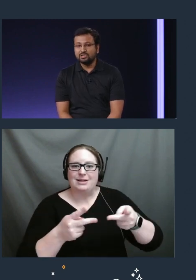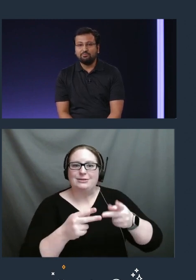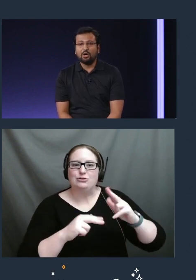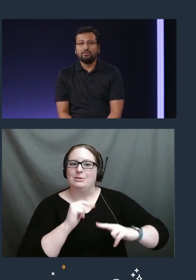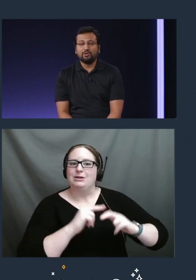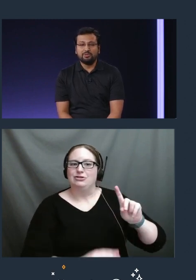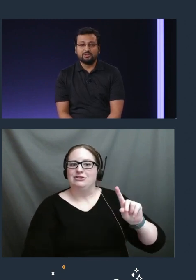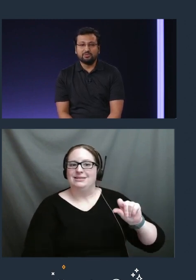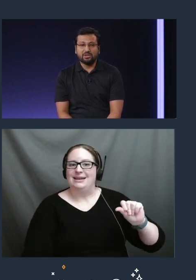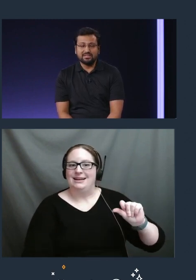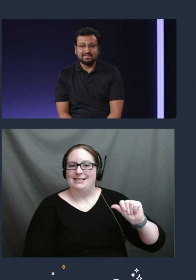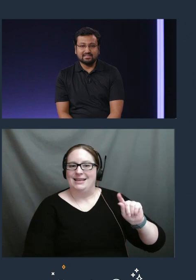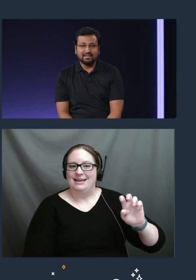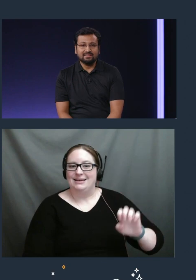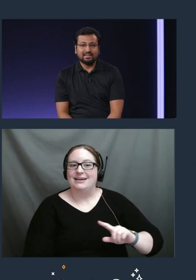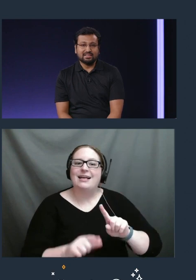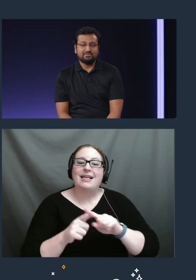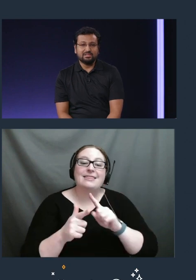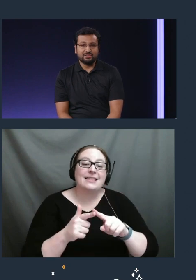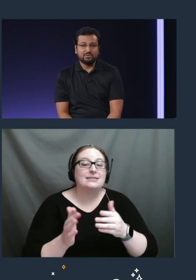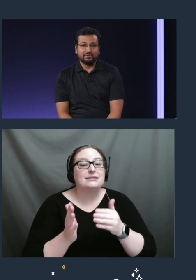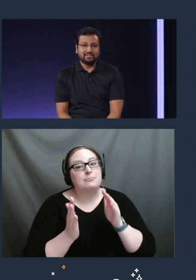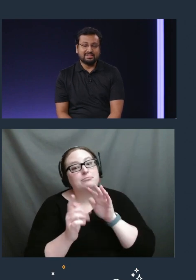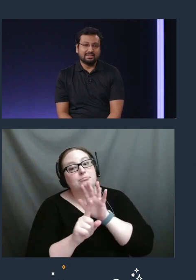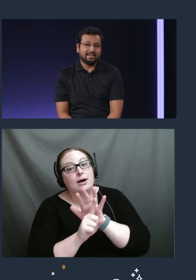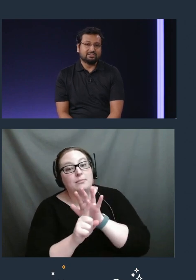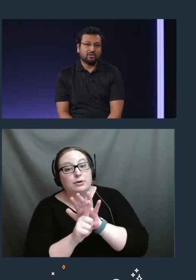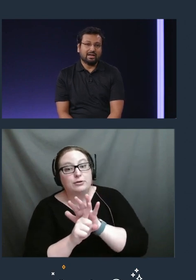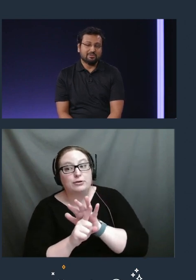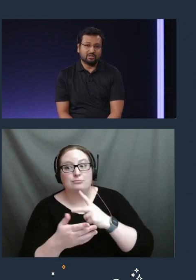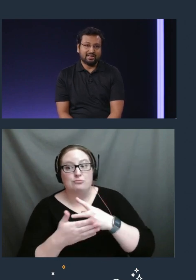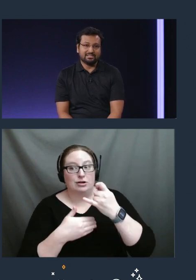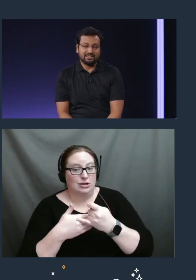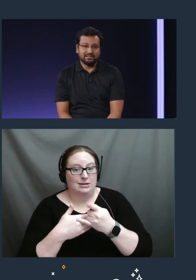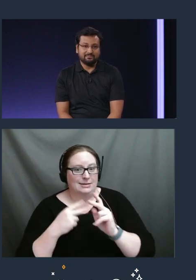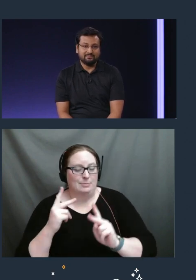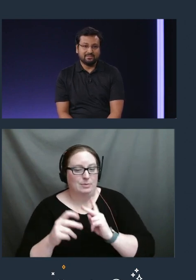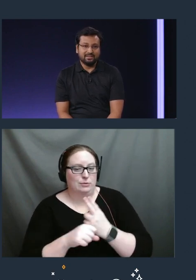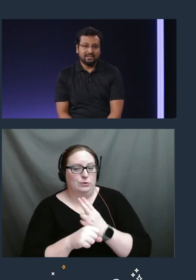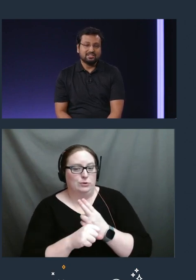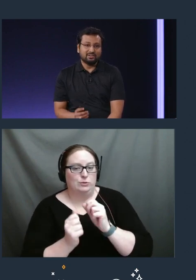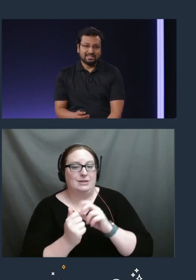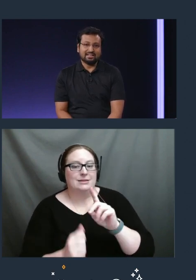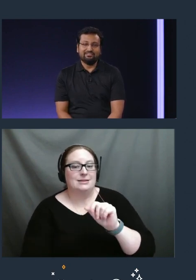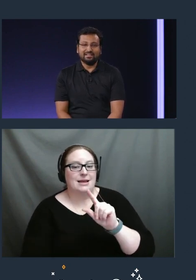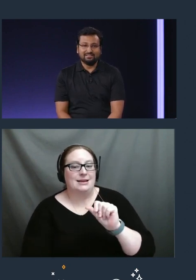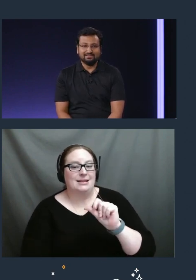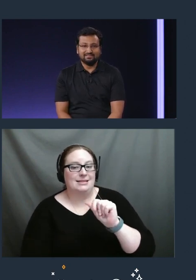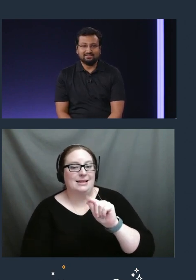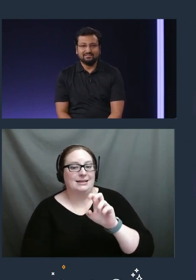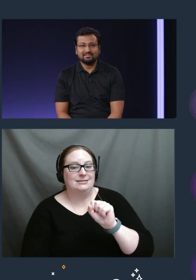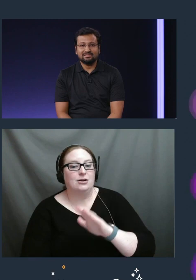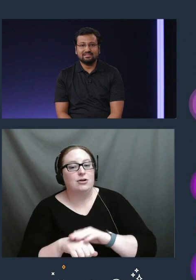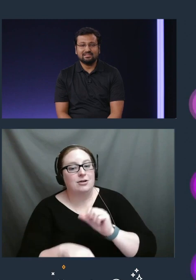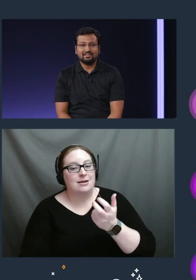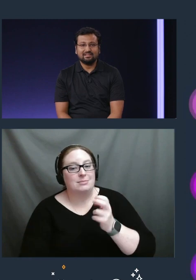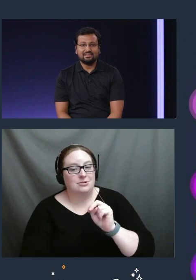review some popular open source projects that customers use with data lakes on Amazon S3. So let's dive in.